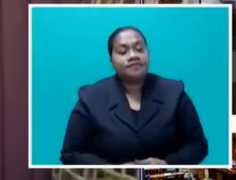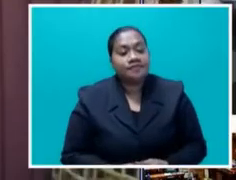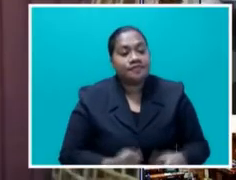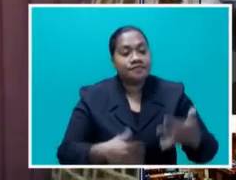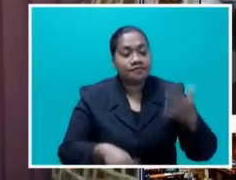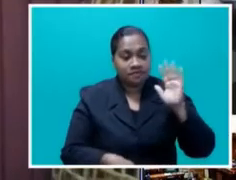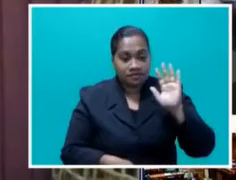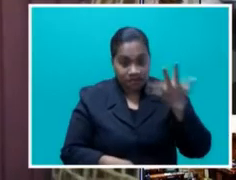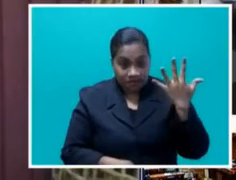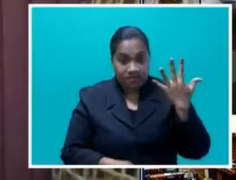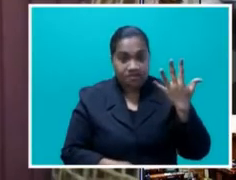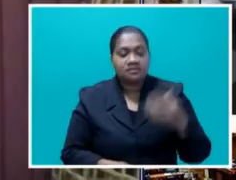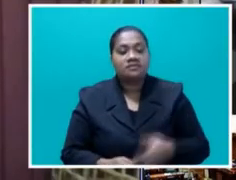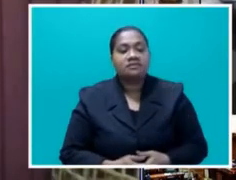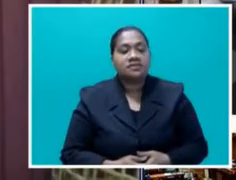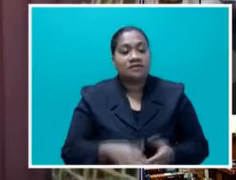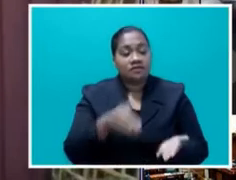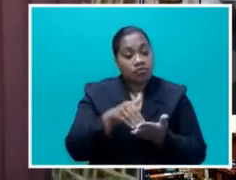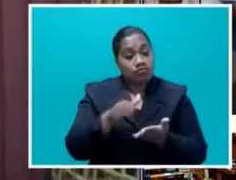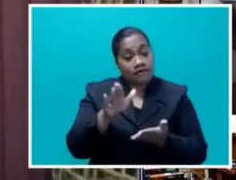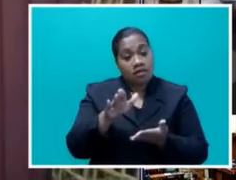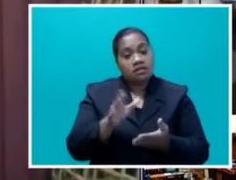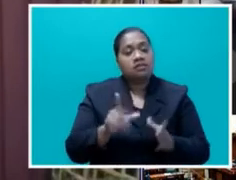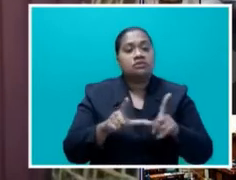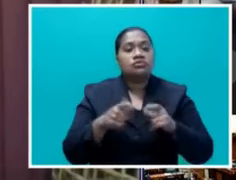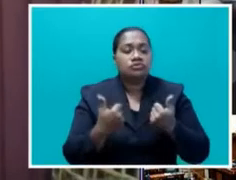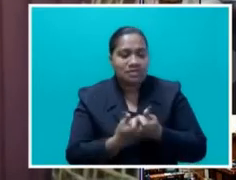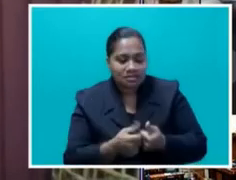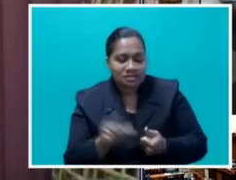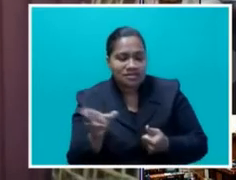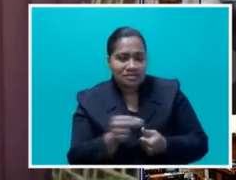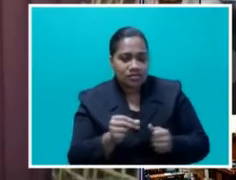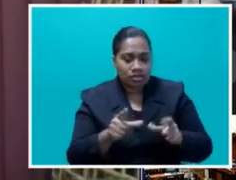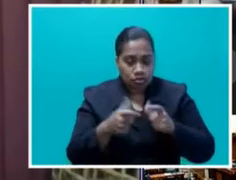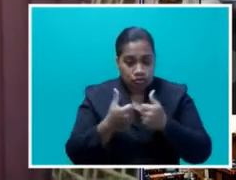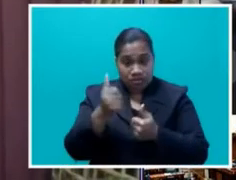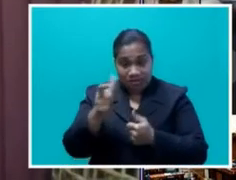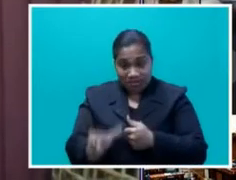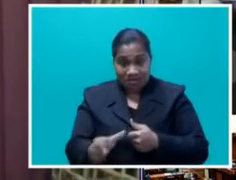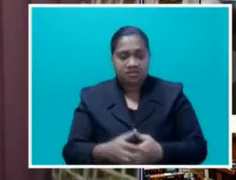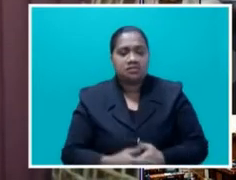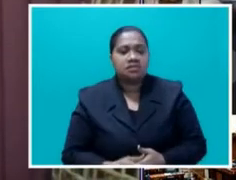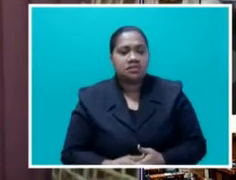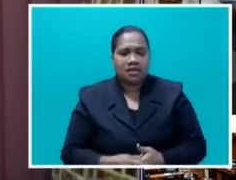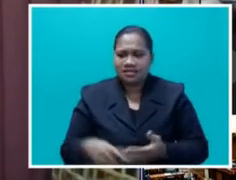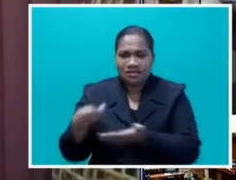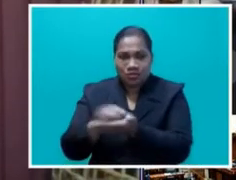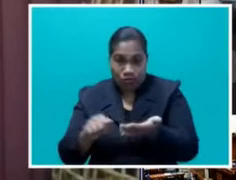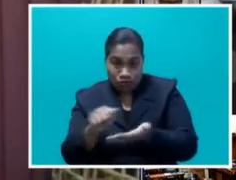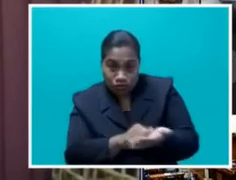Fifth, upon approval, contracts done up with contractor and subsequent procurement and